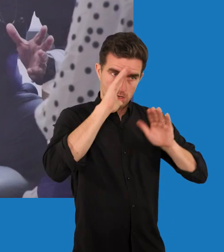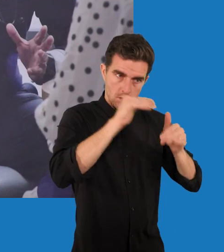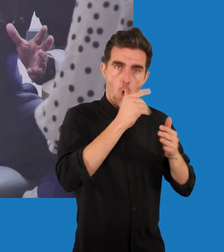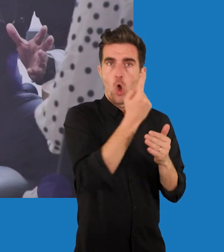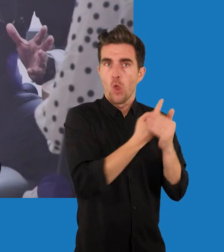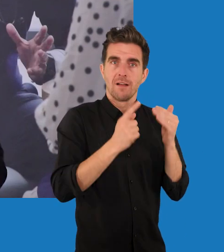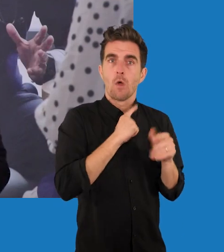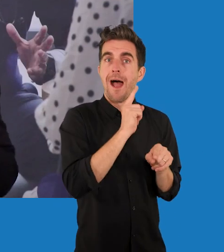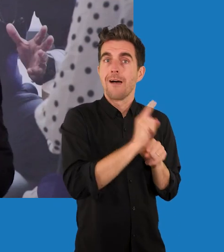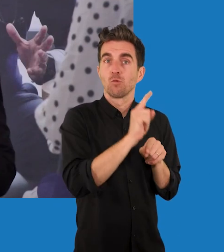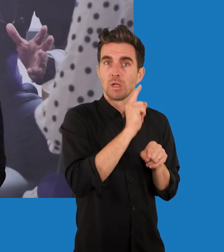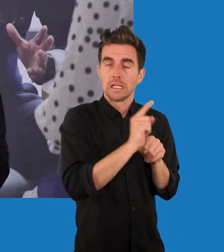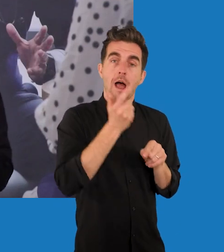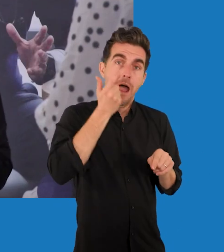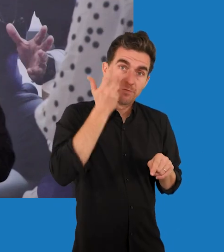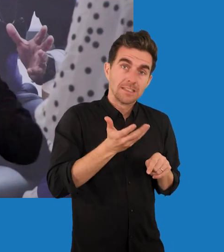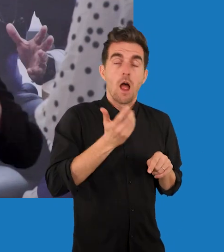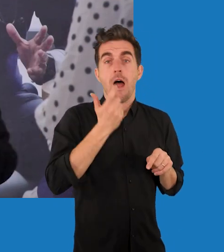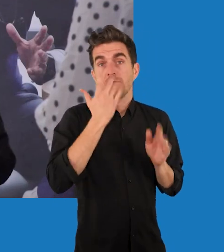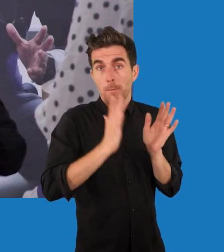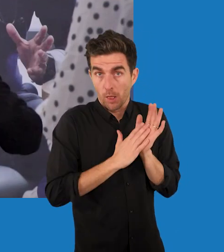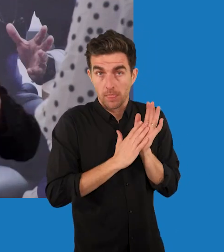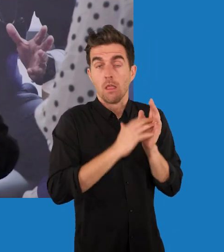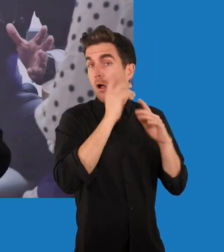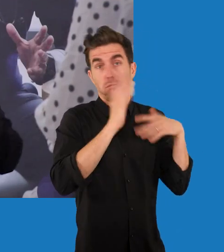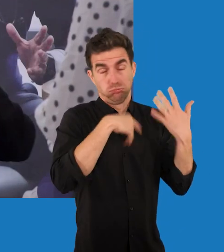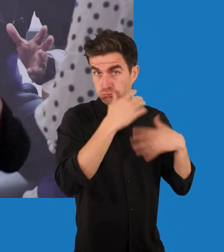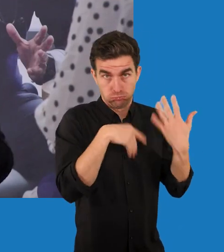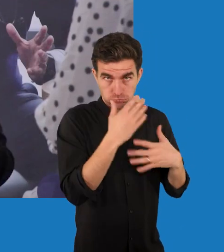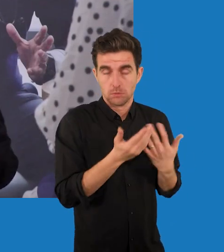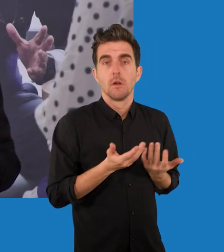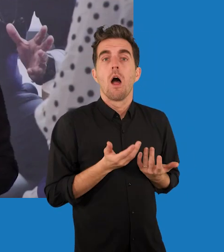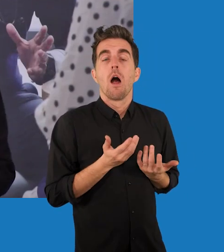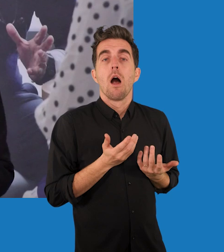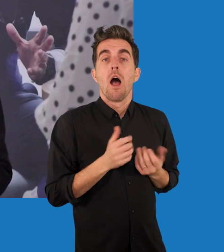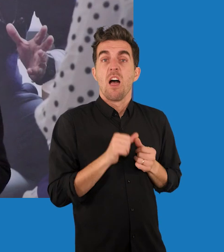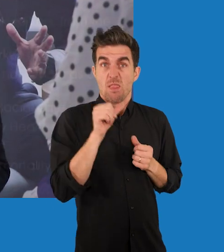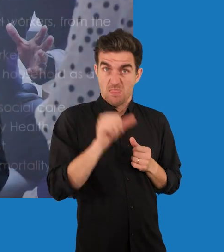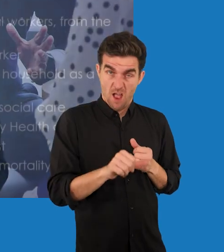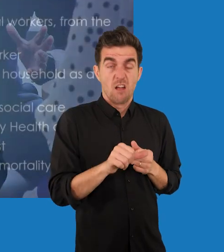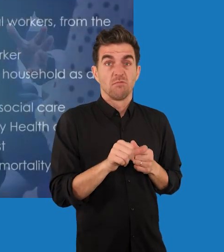they concentrate on that area week by week, day by day, month by month.